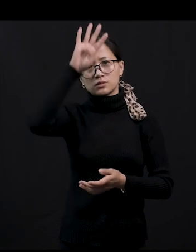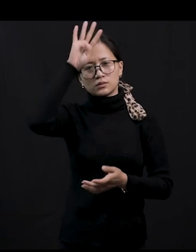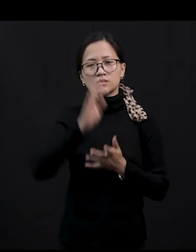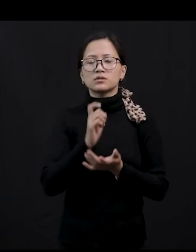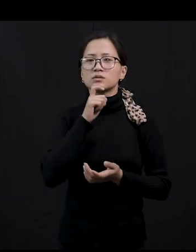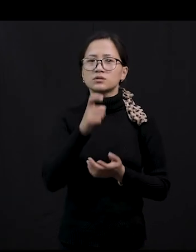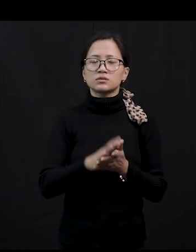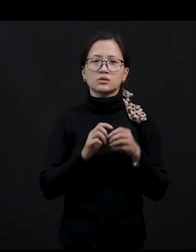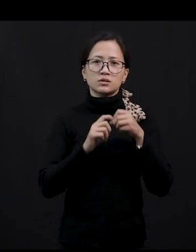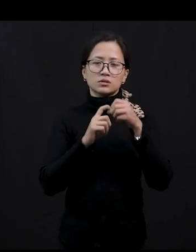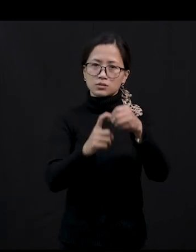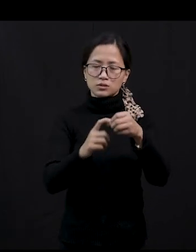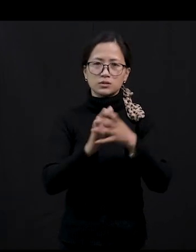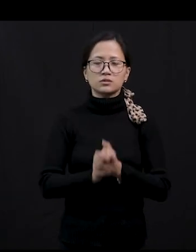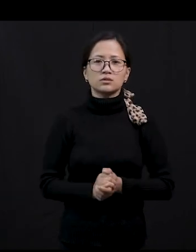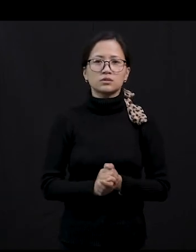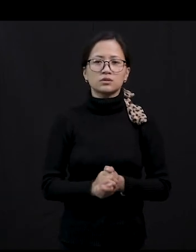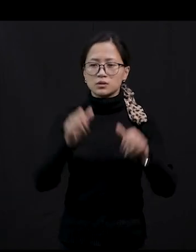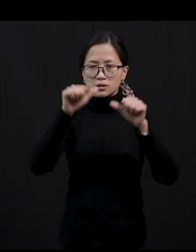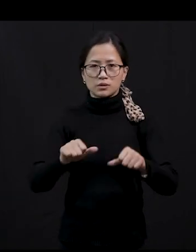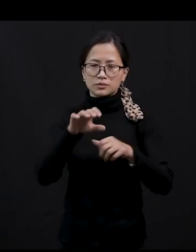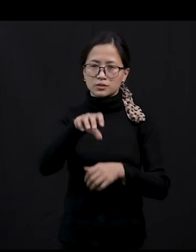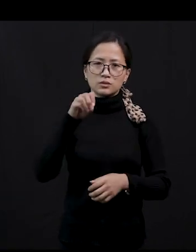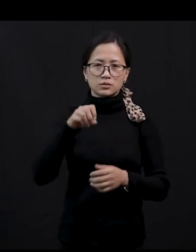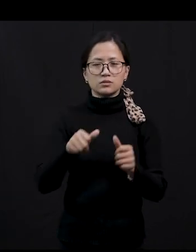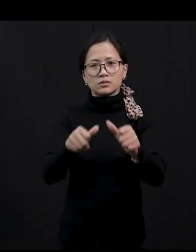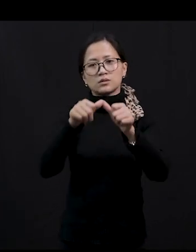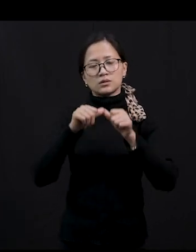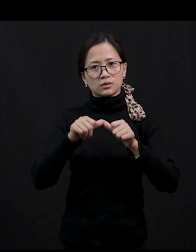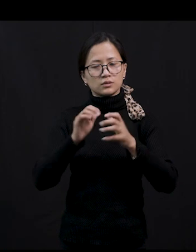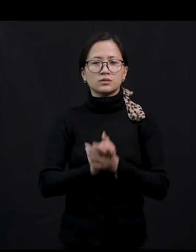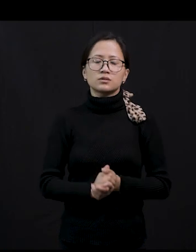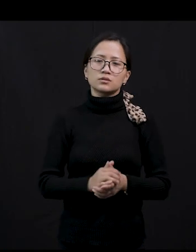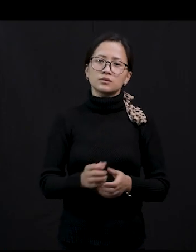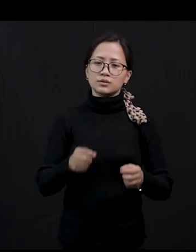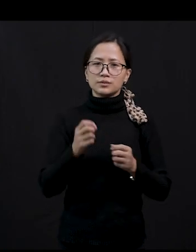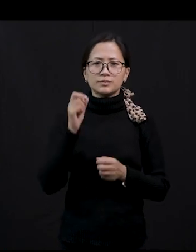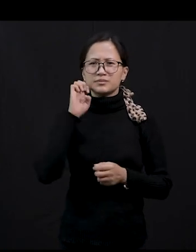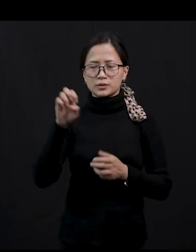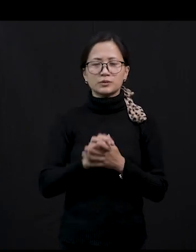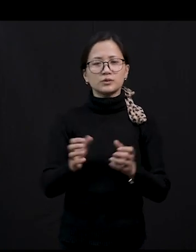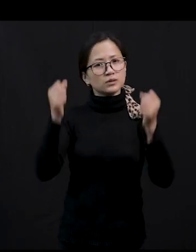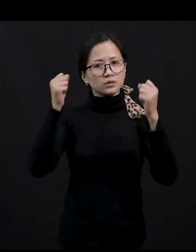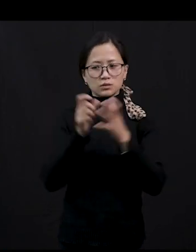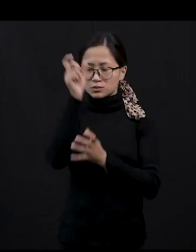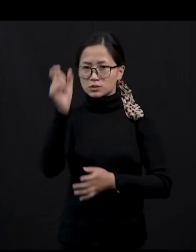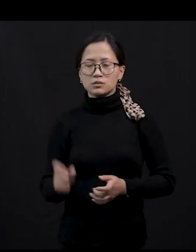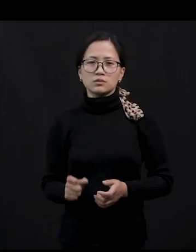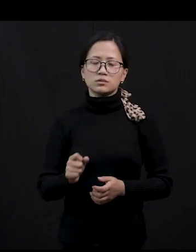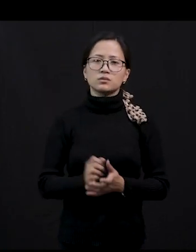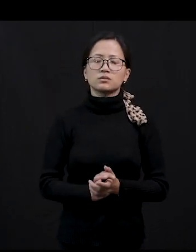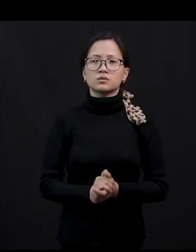who's asking 3 questions. He thinks if he's able to get those answers, he will be the strong person, and he will